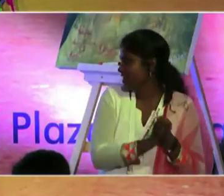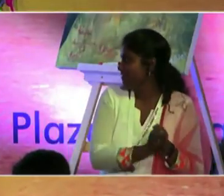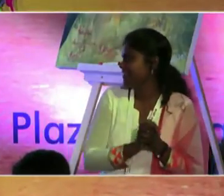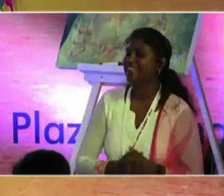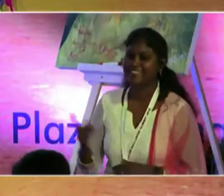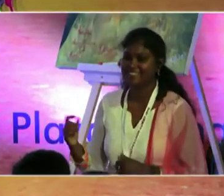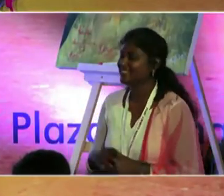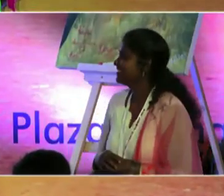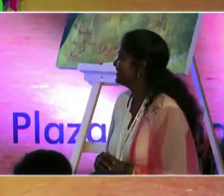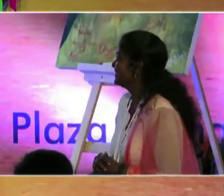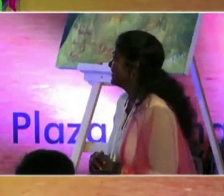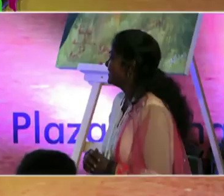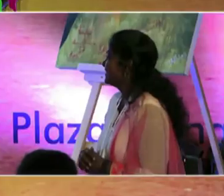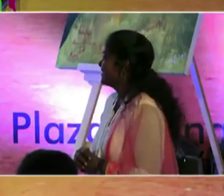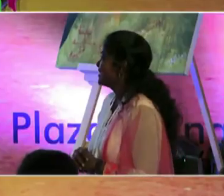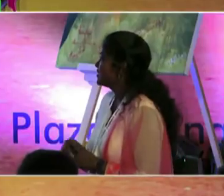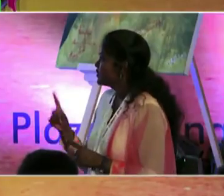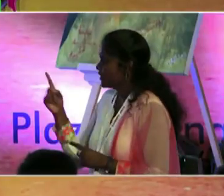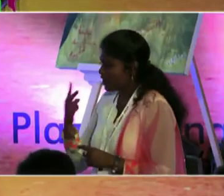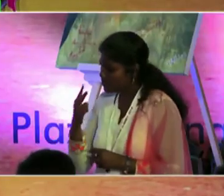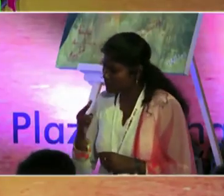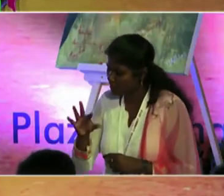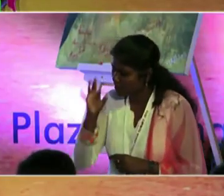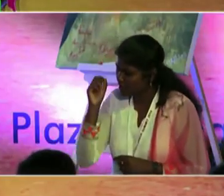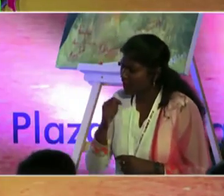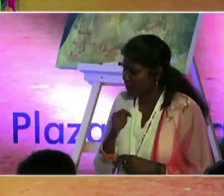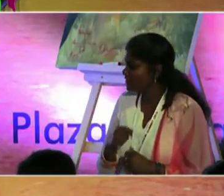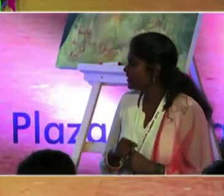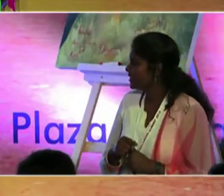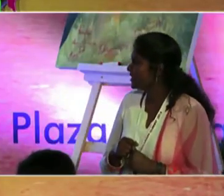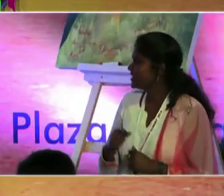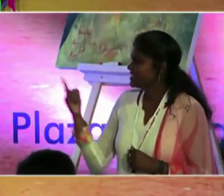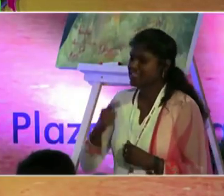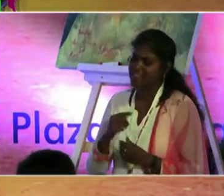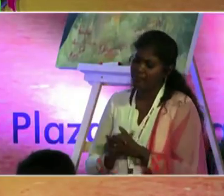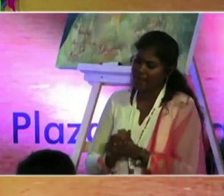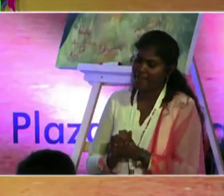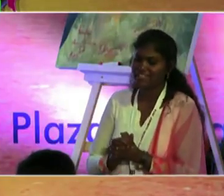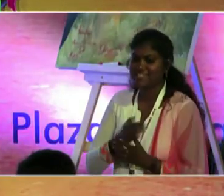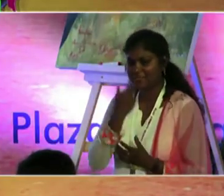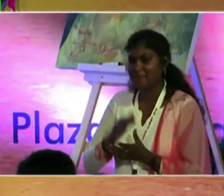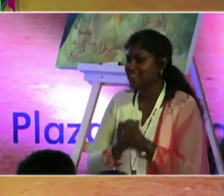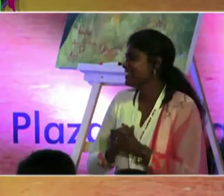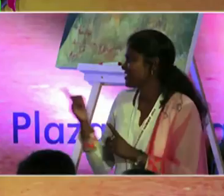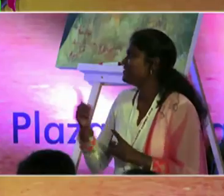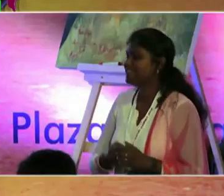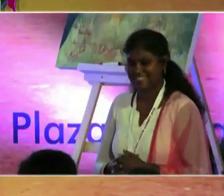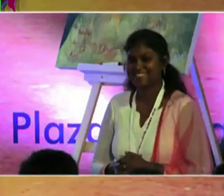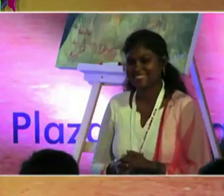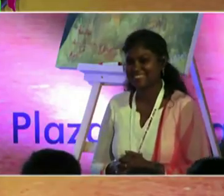breath. I found my Karna in my best friend Bharath.